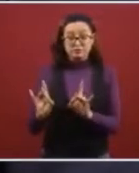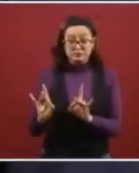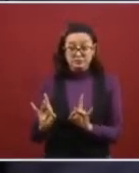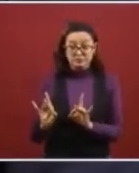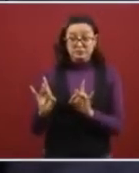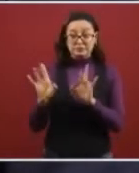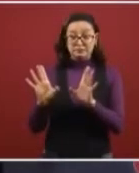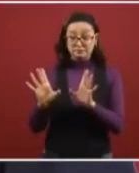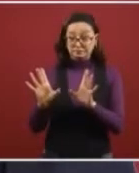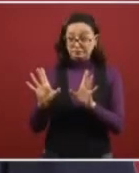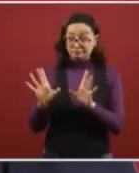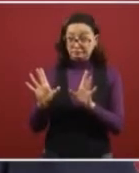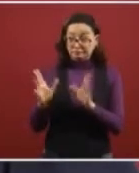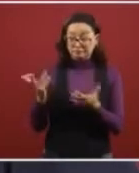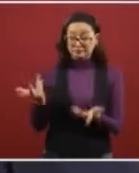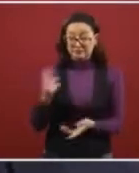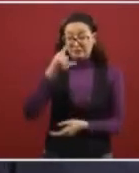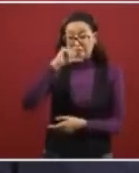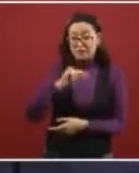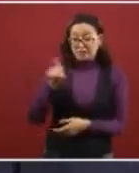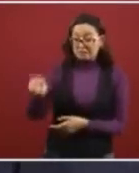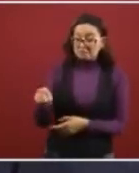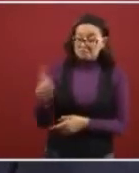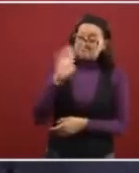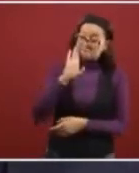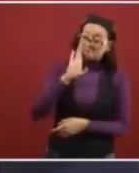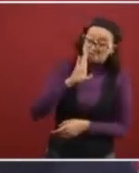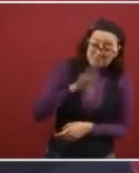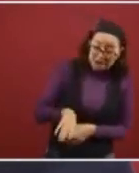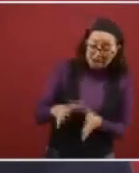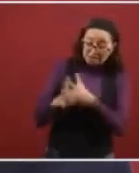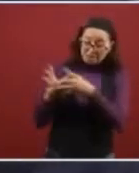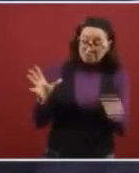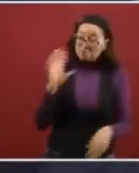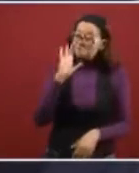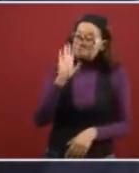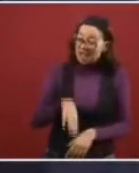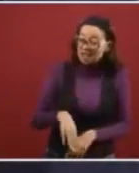ejemplo. Y cuando no has lo es, to be exemplary, and if he's not, debe ser,